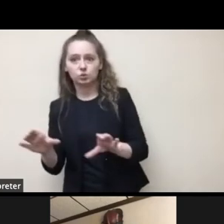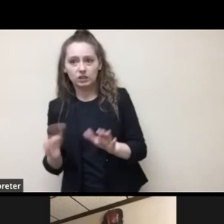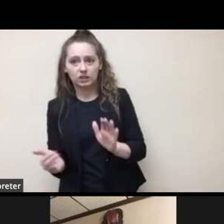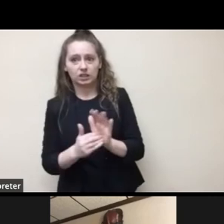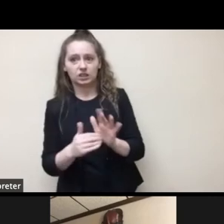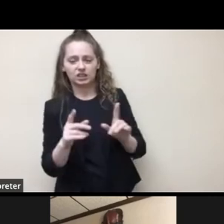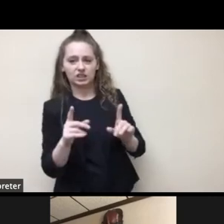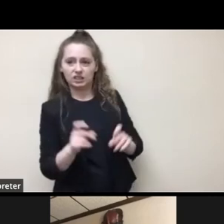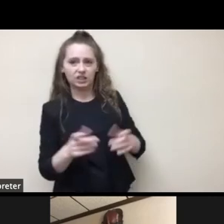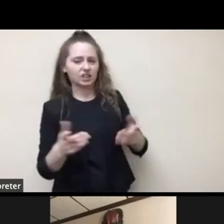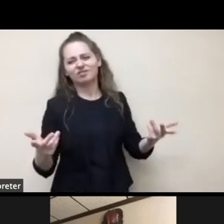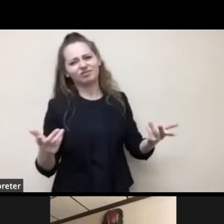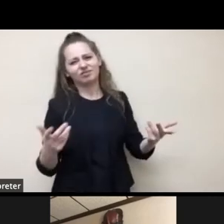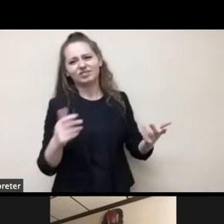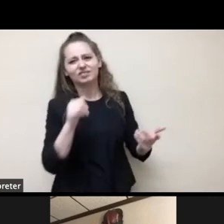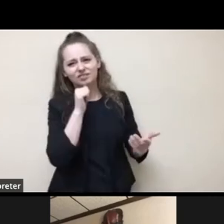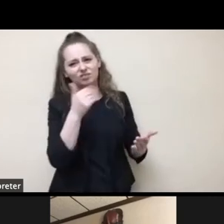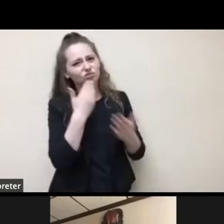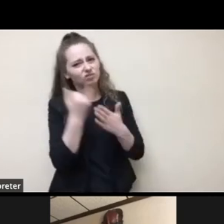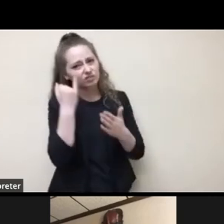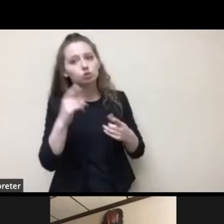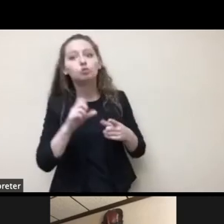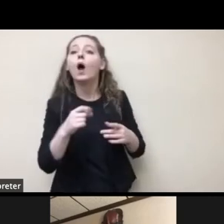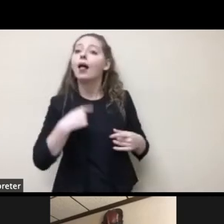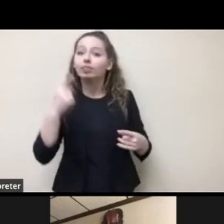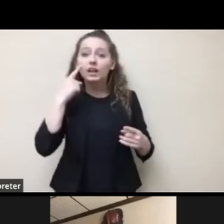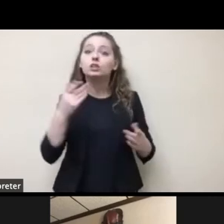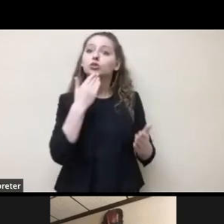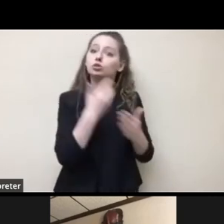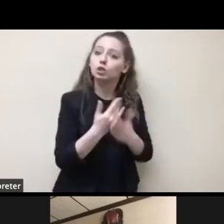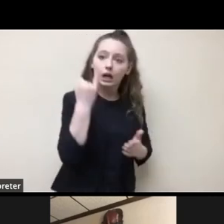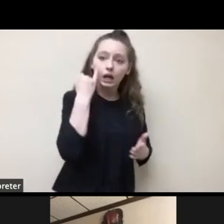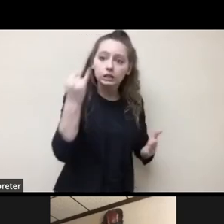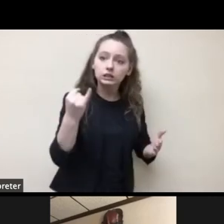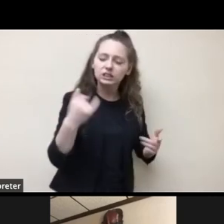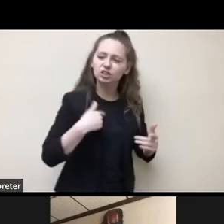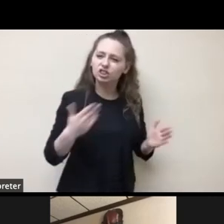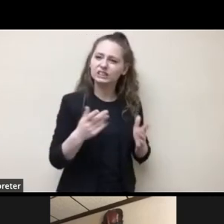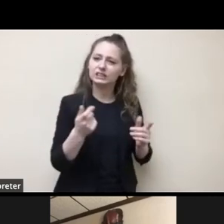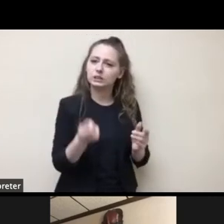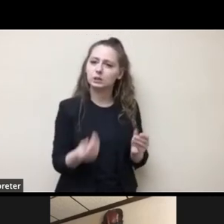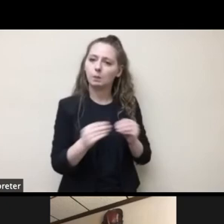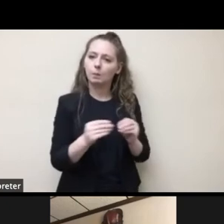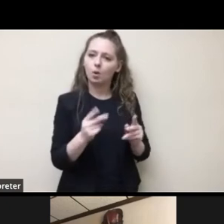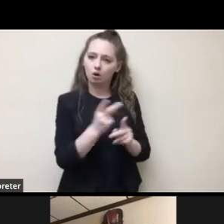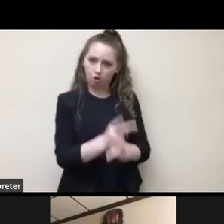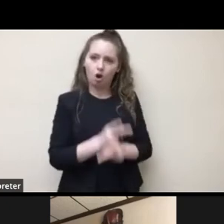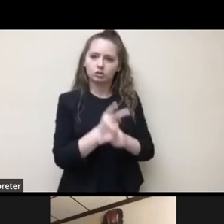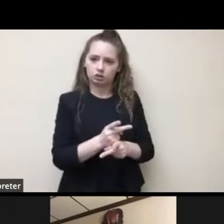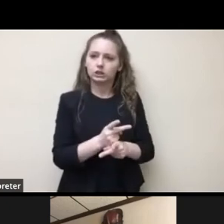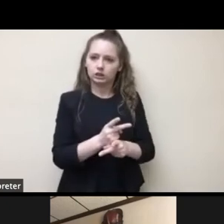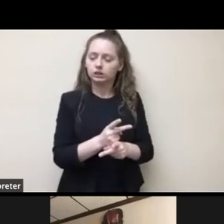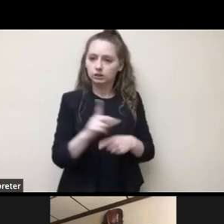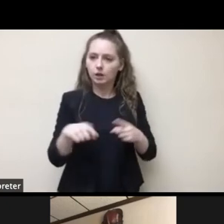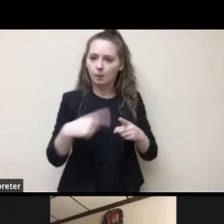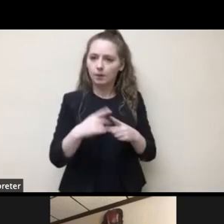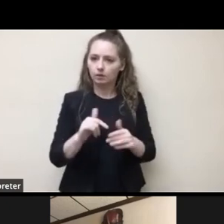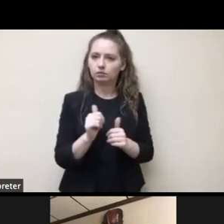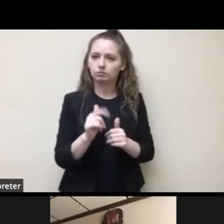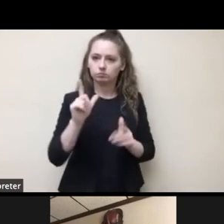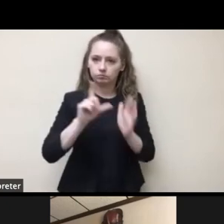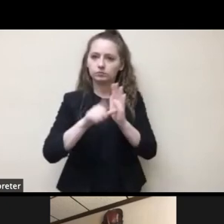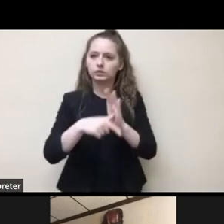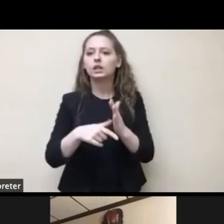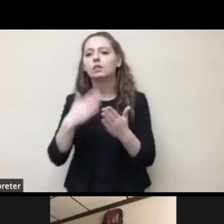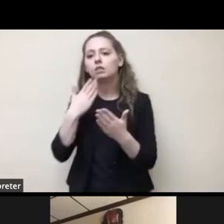I think it's a good idea, but I would just urge a little bit of caution until it gets a little more farther down the line. Thank you, Dr. Frank. I'm going to go to